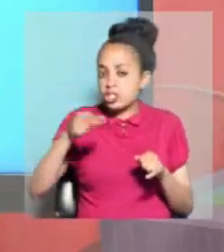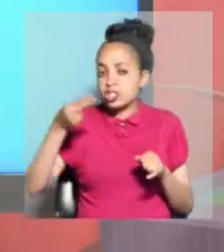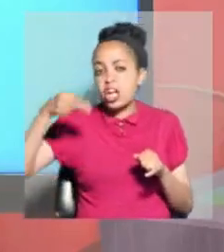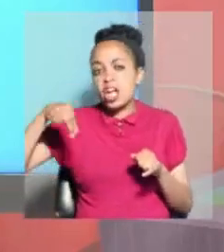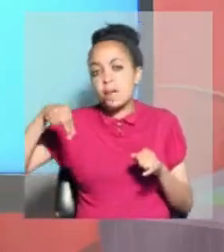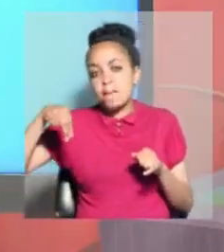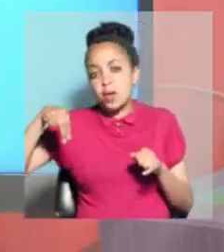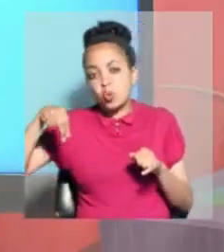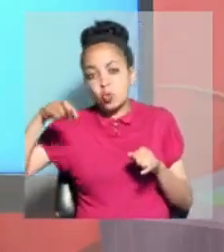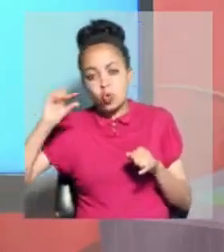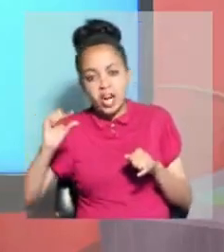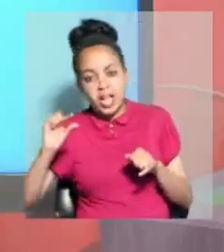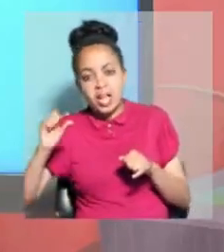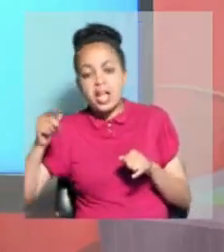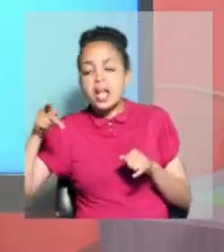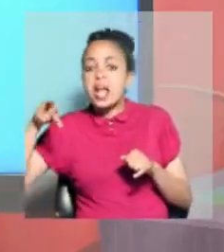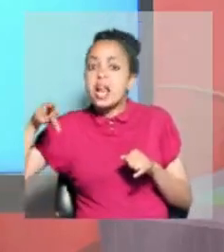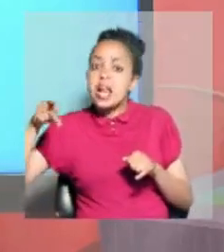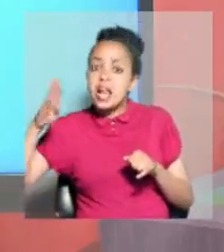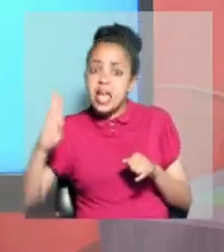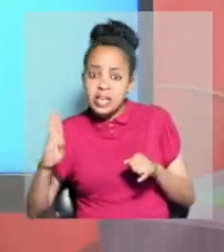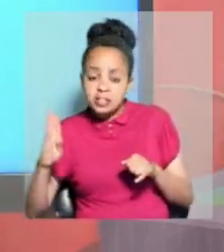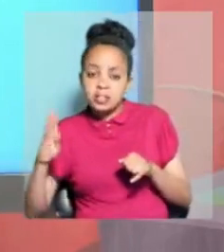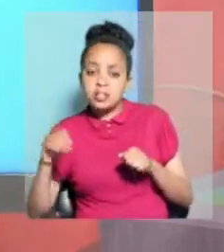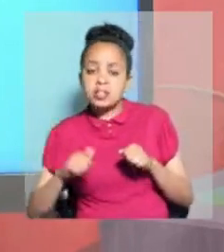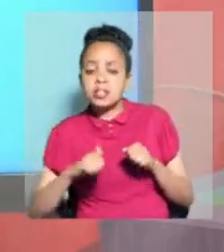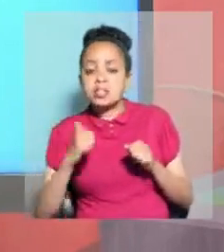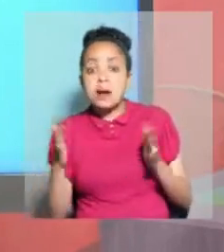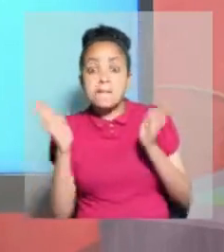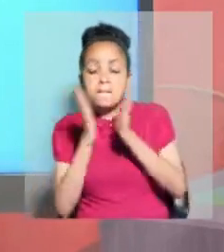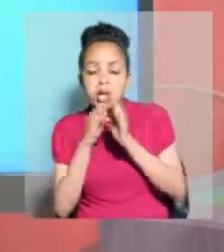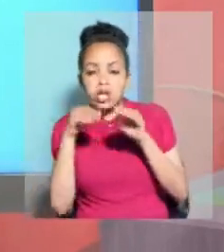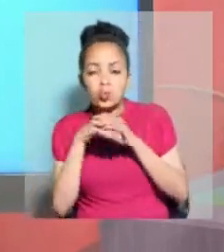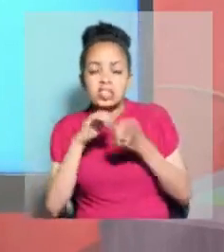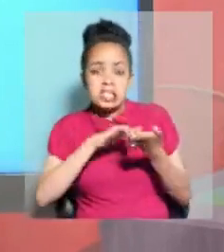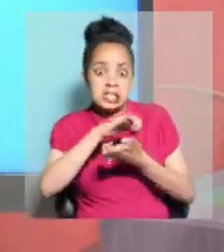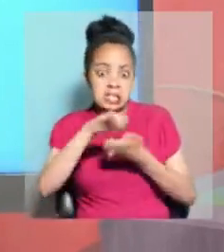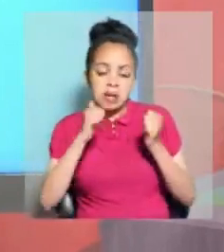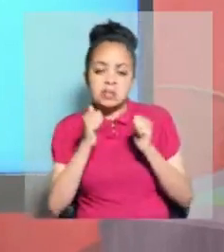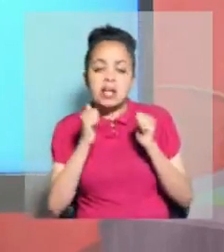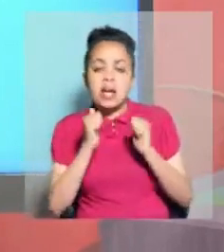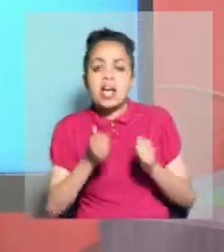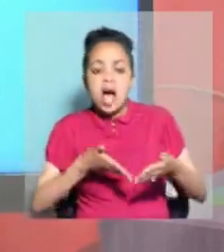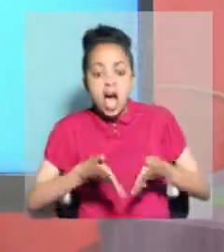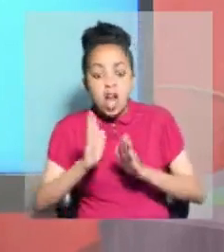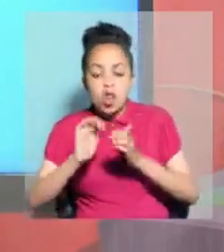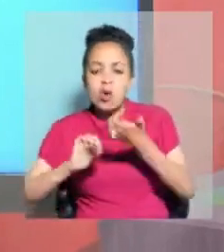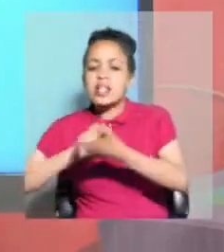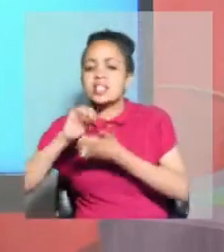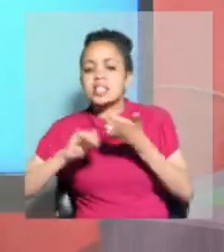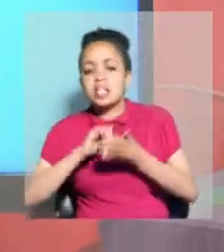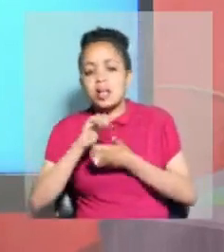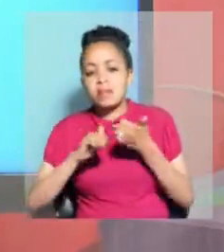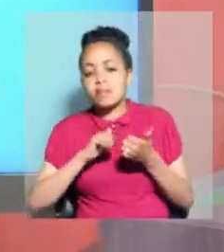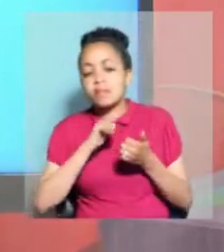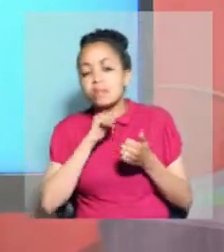of mercury, just like that of lead binds to that of an enzyme, they can allow enzyme not to be